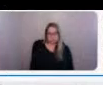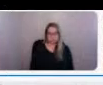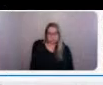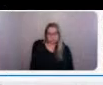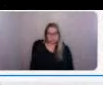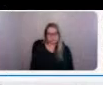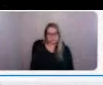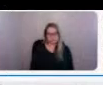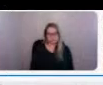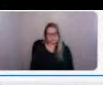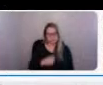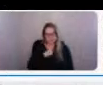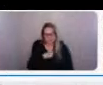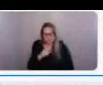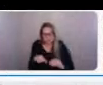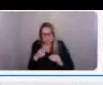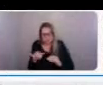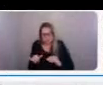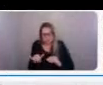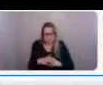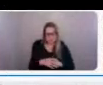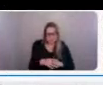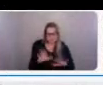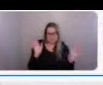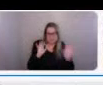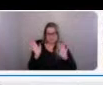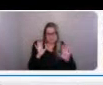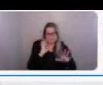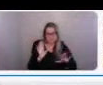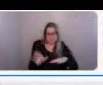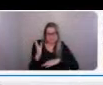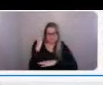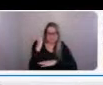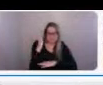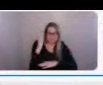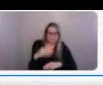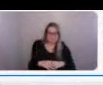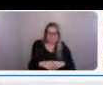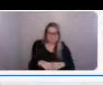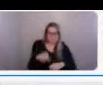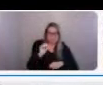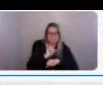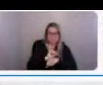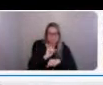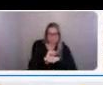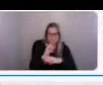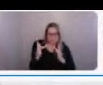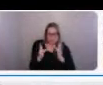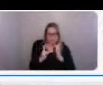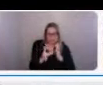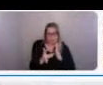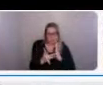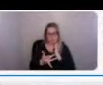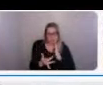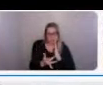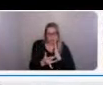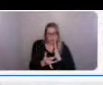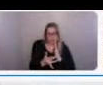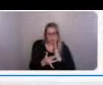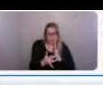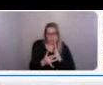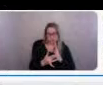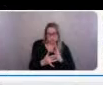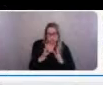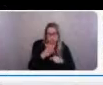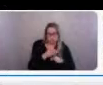okay sorry about that hey um good afternoon this is joe juncker i work for a technology consulting firm that's based nearby